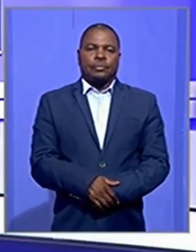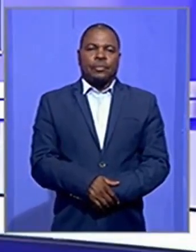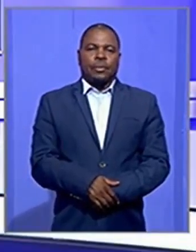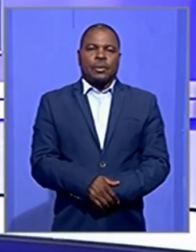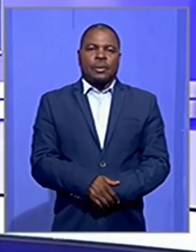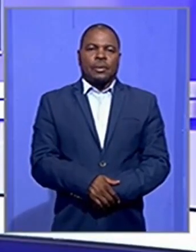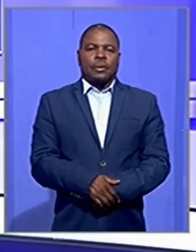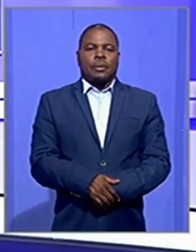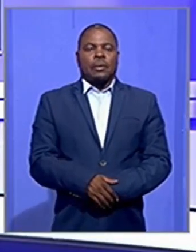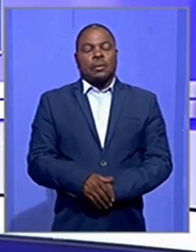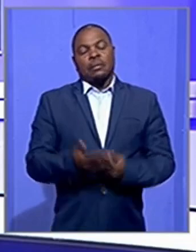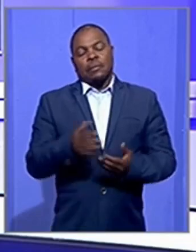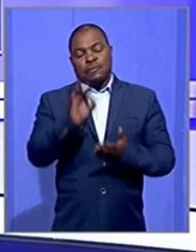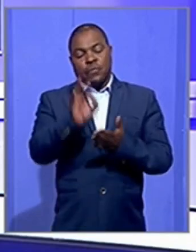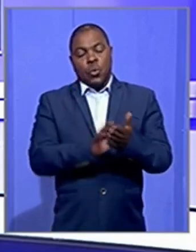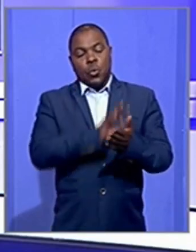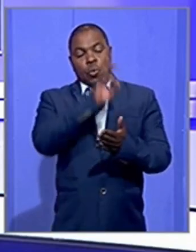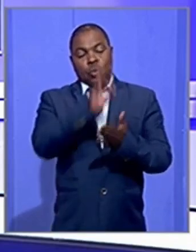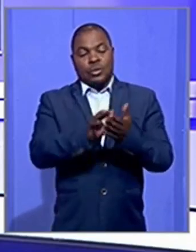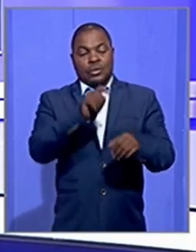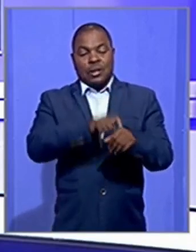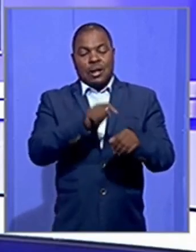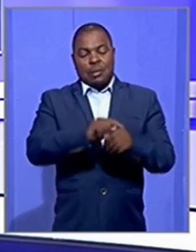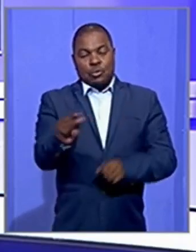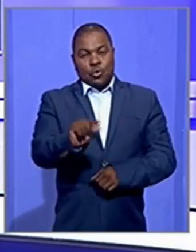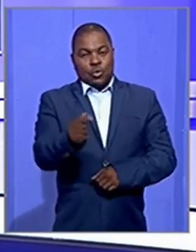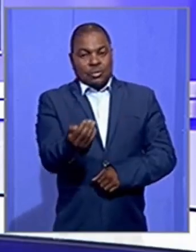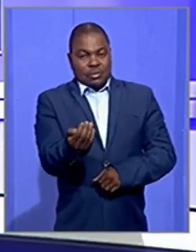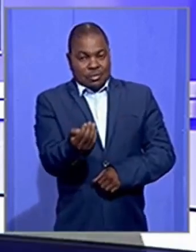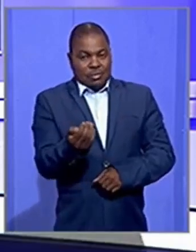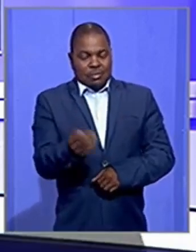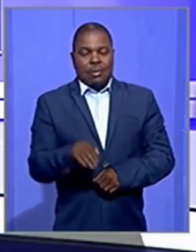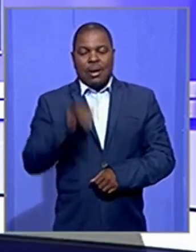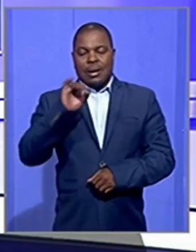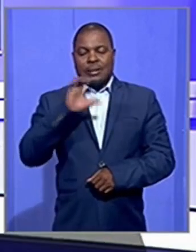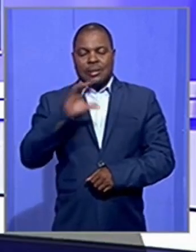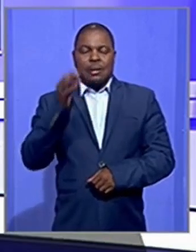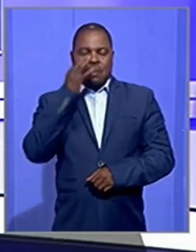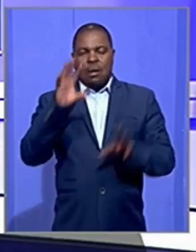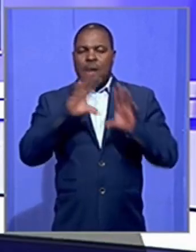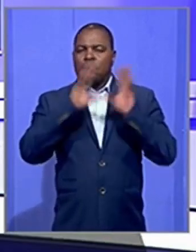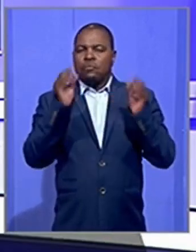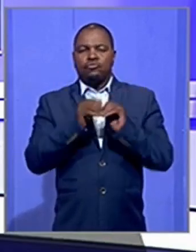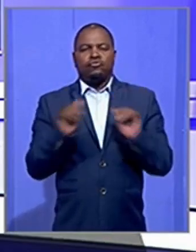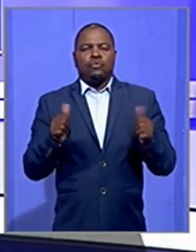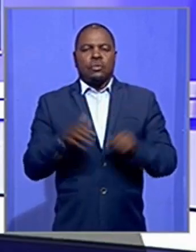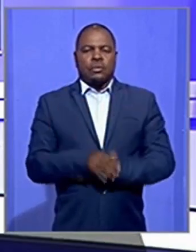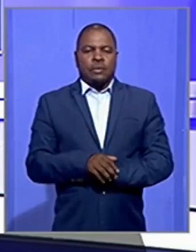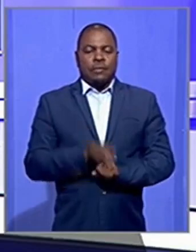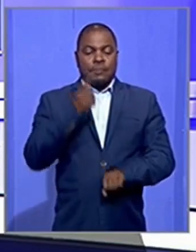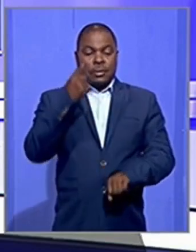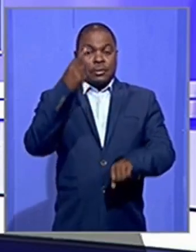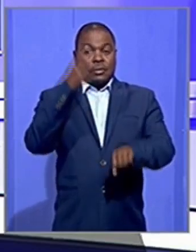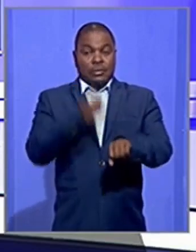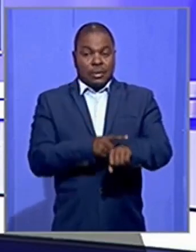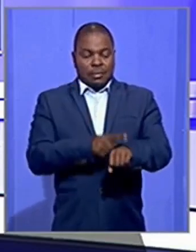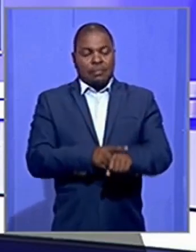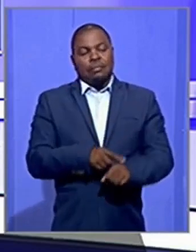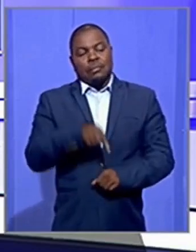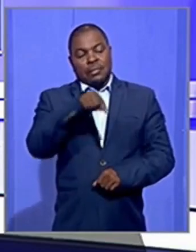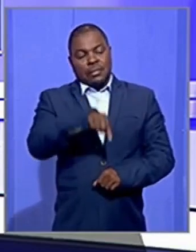Jaaka fa lethala ditlhopho kakaretso le le gaufi le go goroga IEC ya re tsotlhe di apere tshiamo. Lekgetho la ntlha mo ditlhopho kakaretsong batlhophi